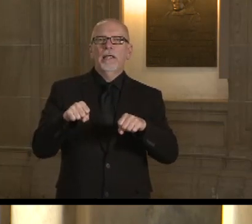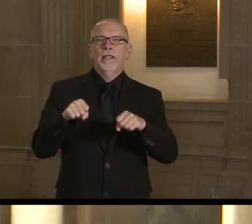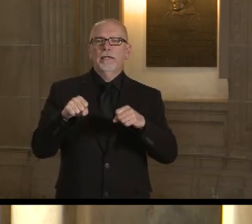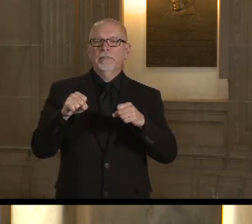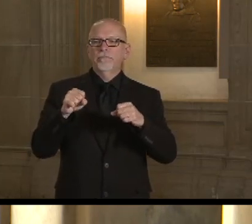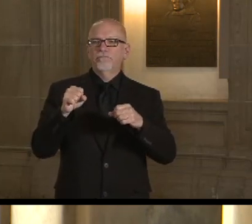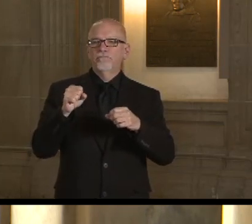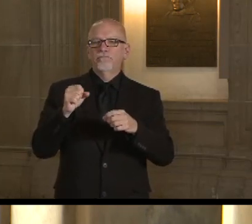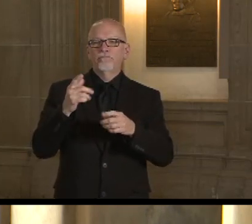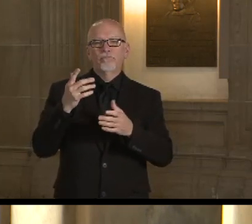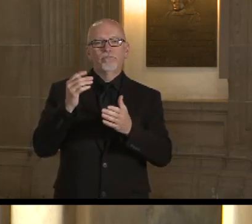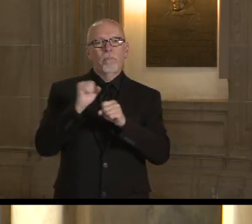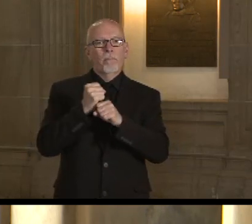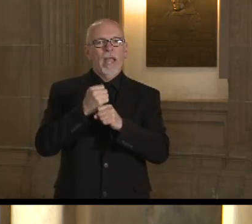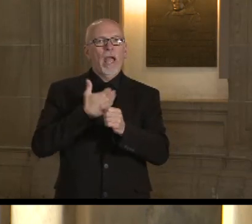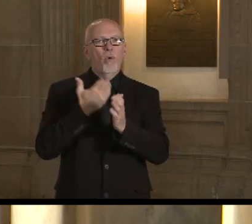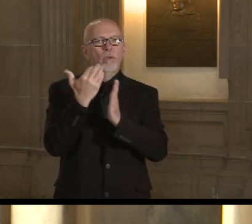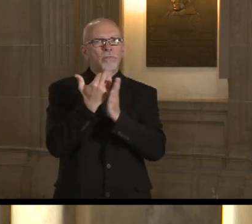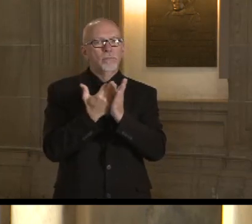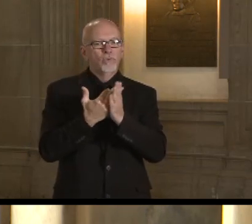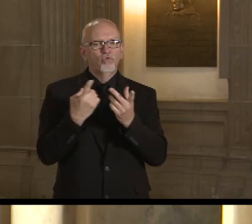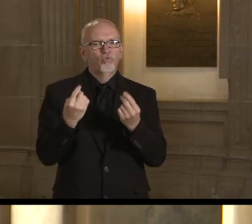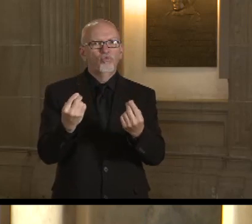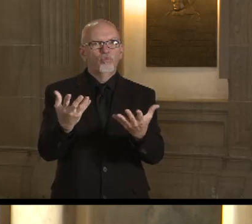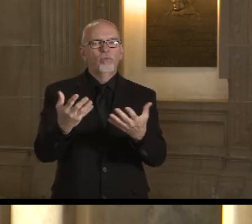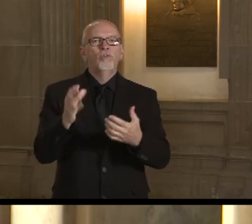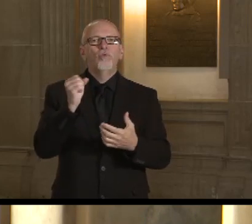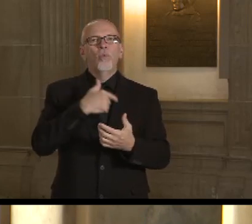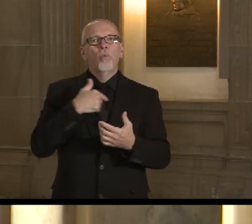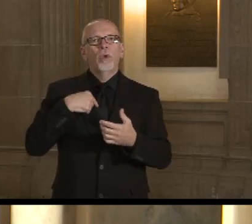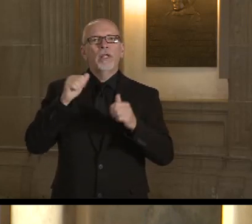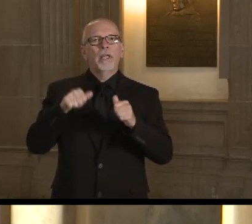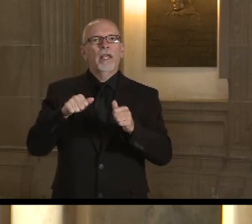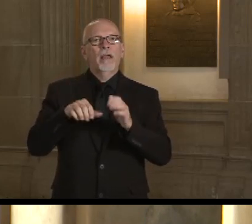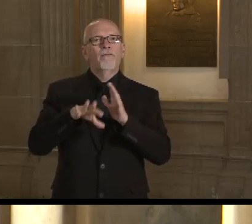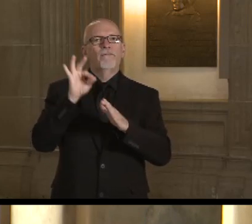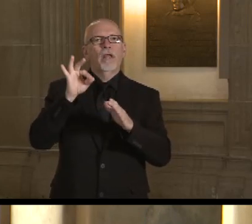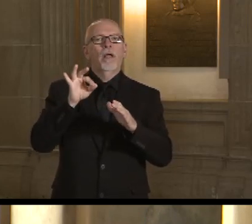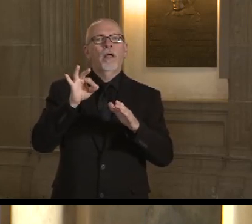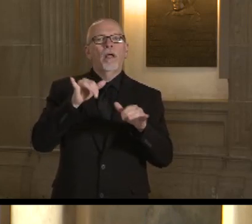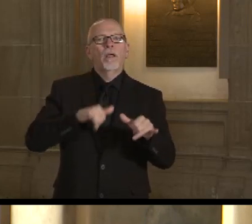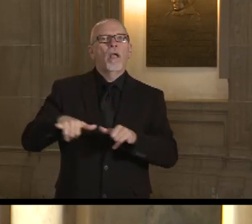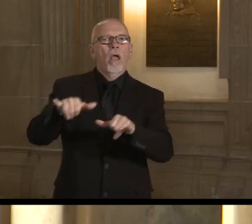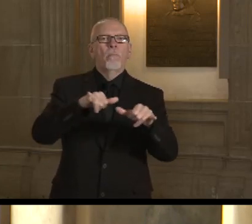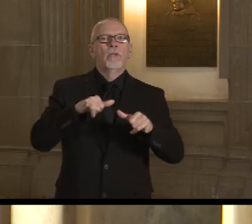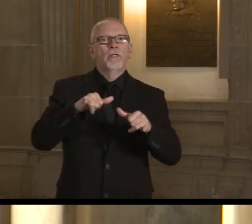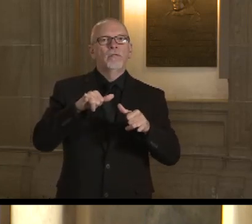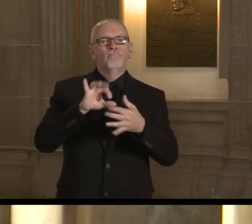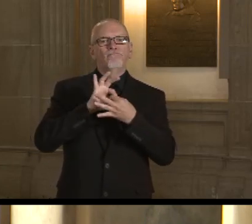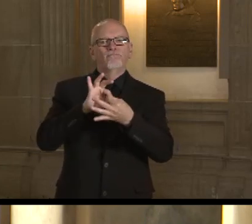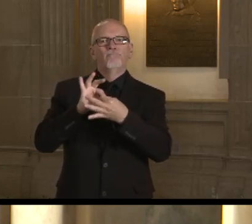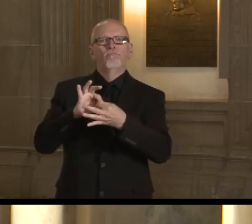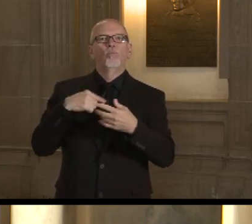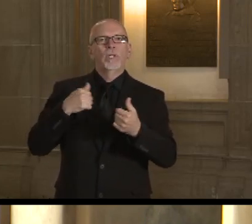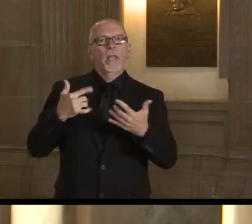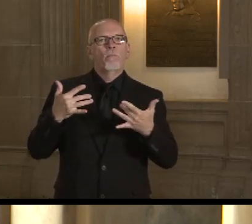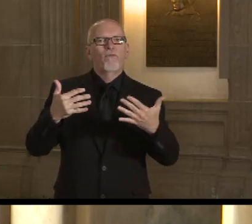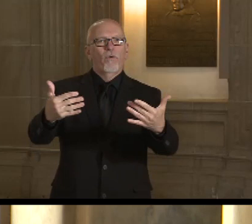that to-do list, so where we can find common ground to move